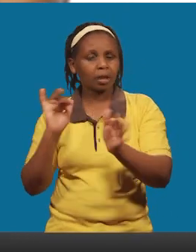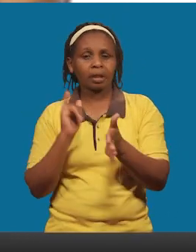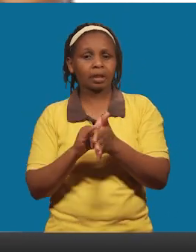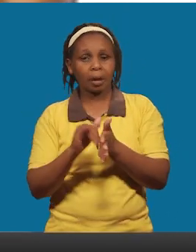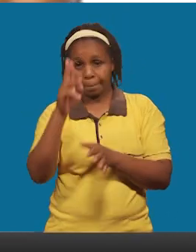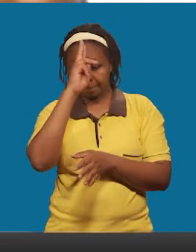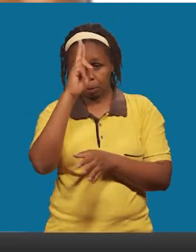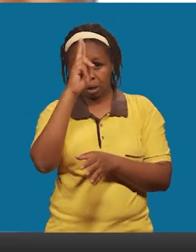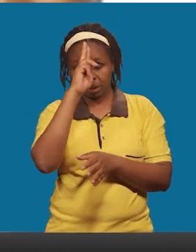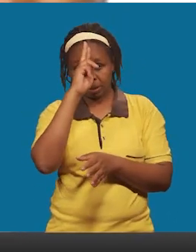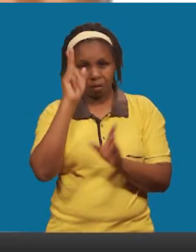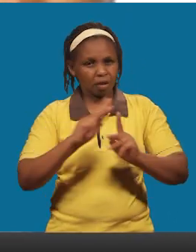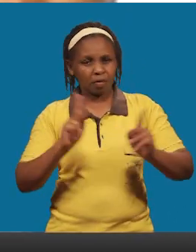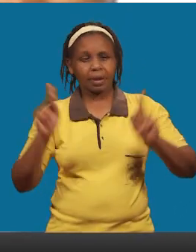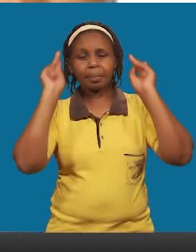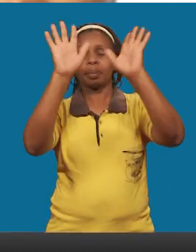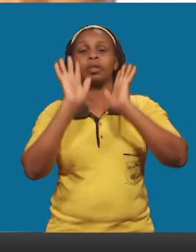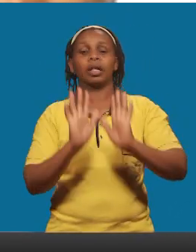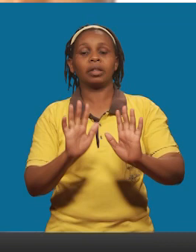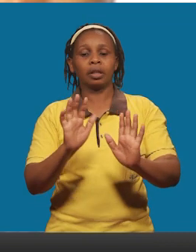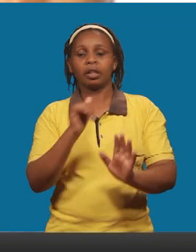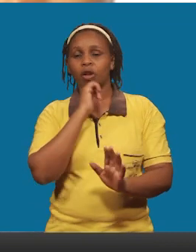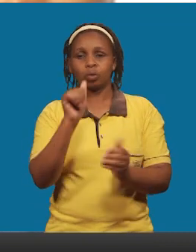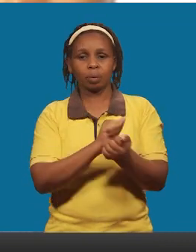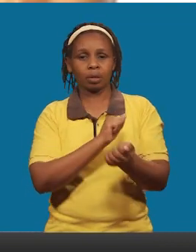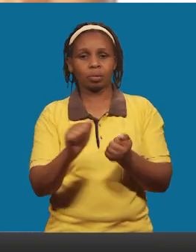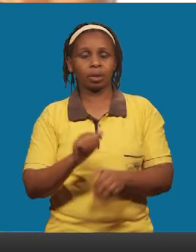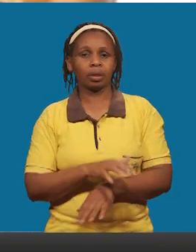isiwachwe hivyo. Polisi ni muhimu sana na hatutaki wadhulumike.